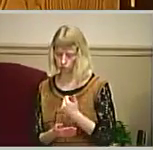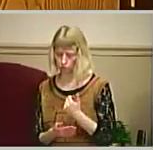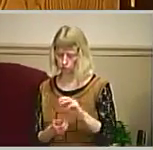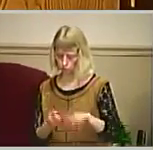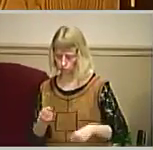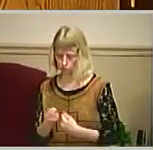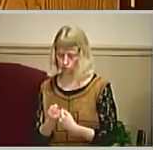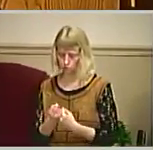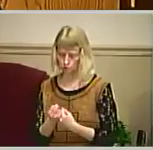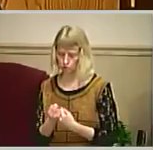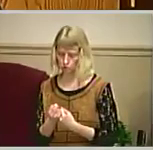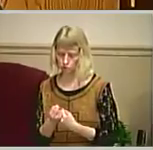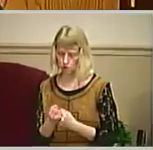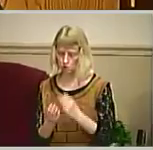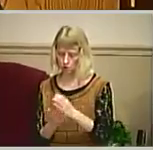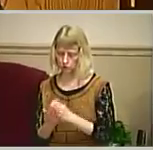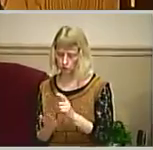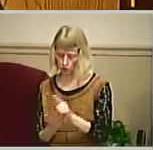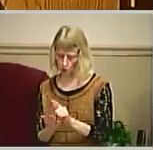support constitutional law.